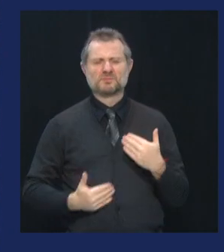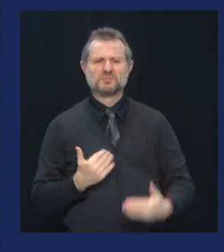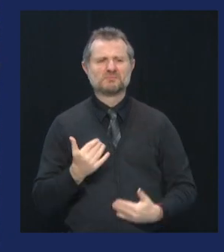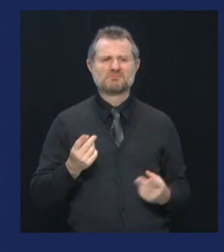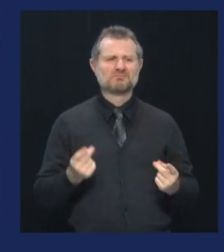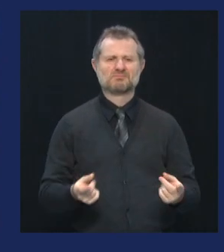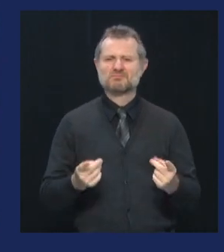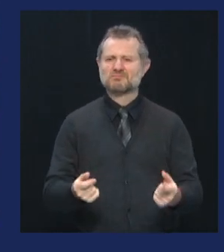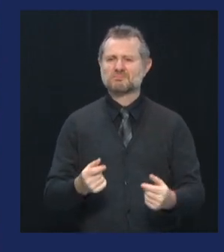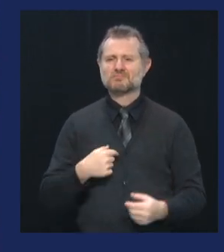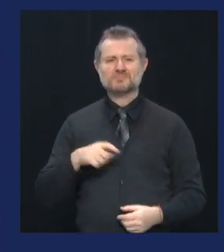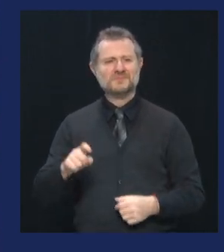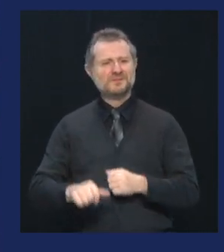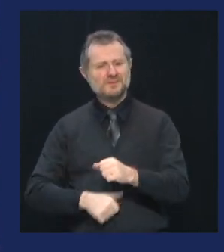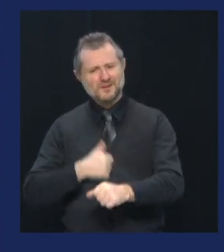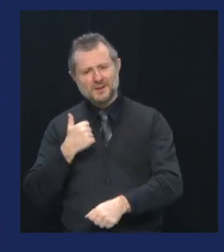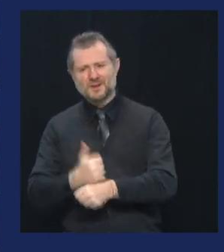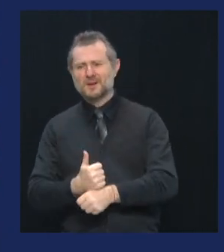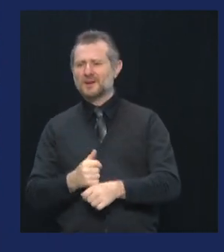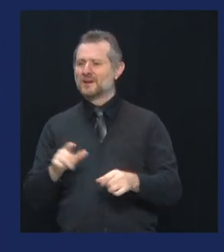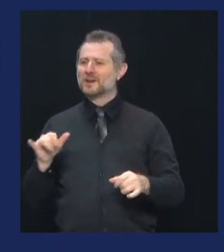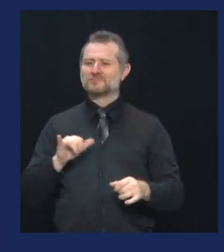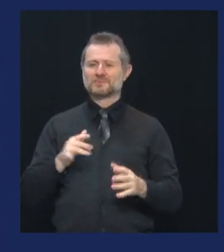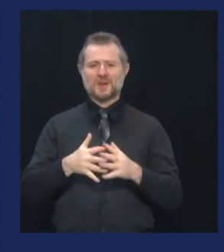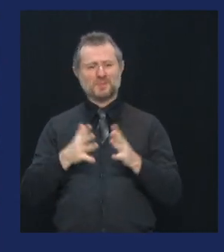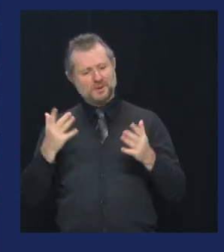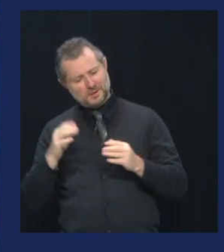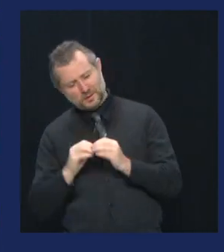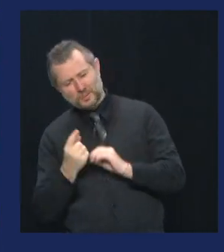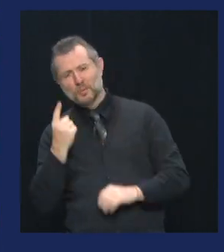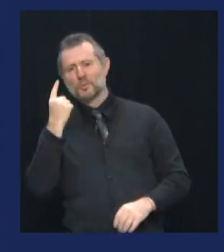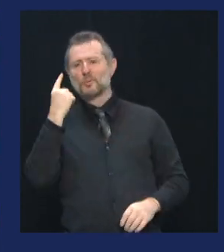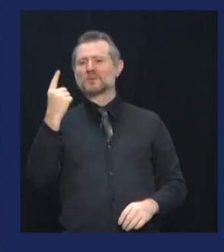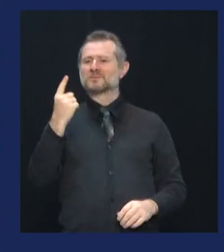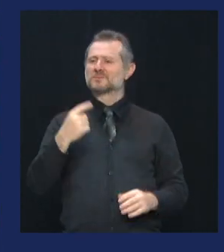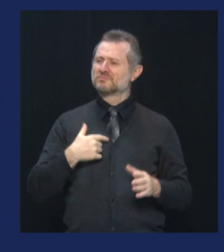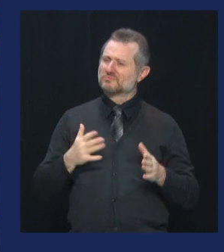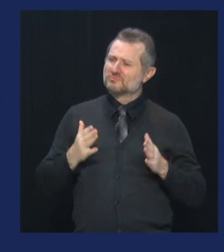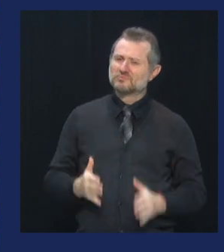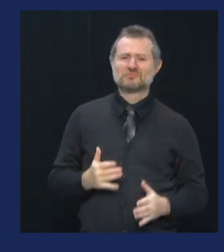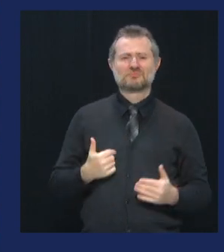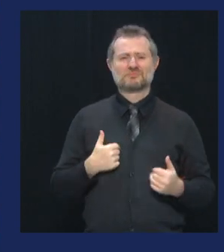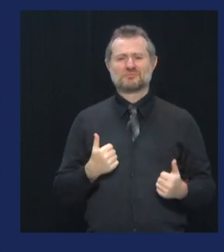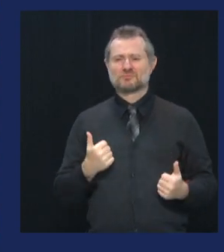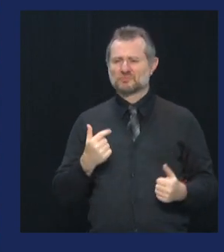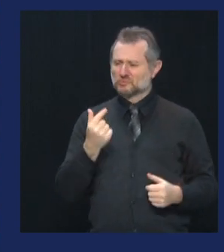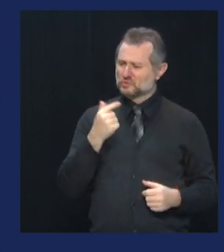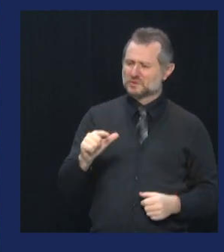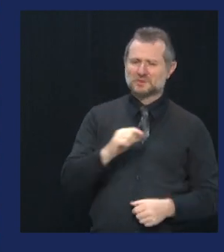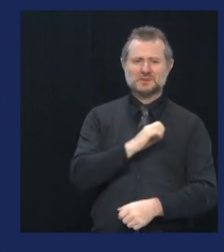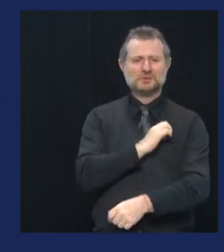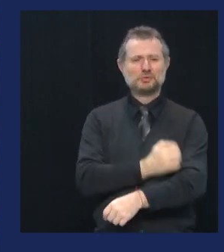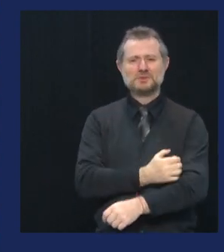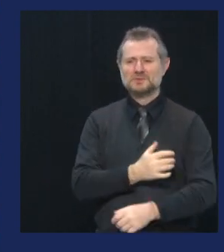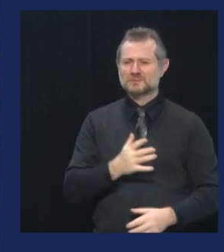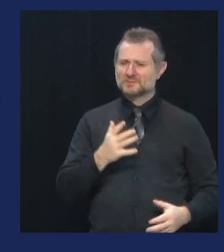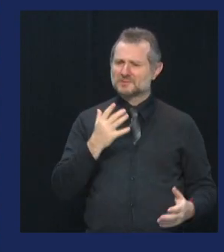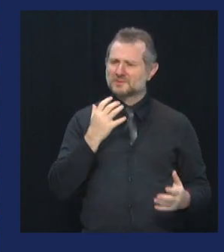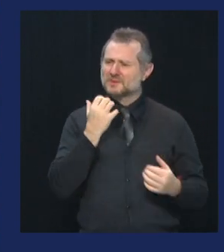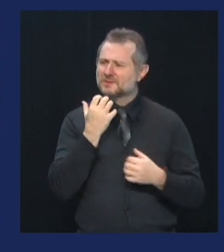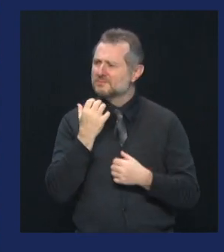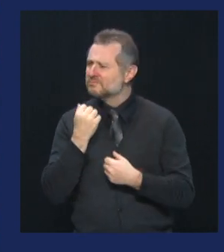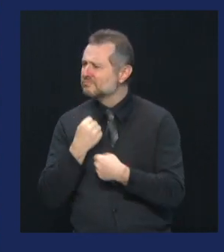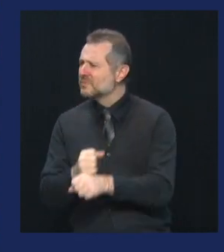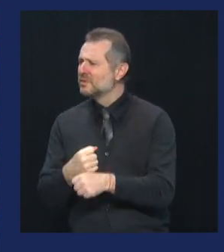as the nation's leader for renewable energy, innovation, and production. And we will secure the jobs of the